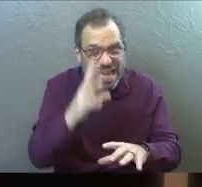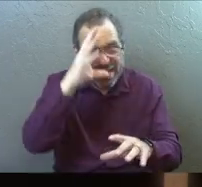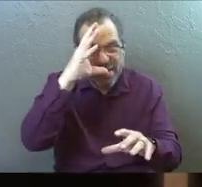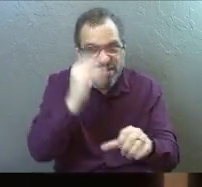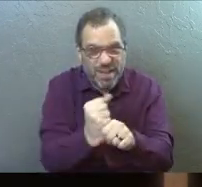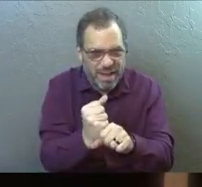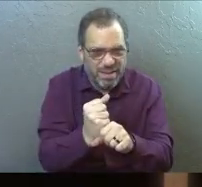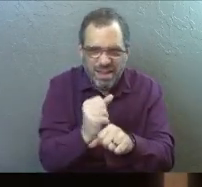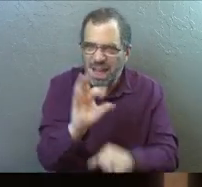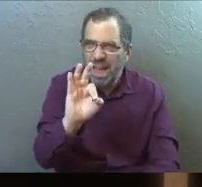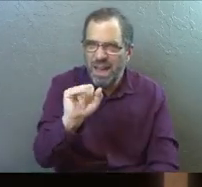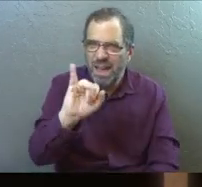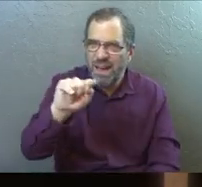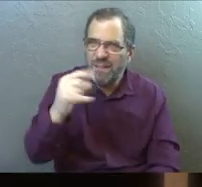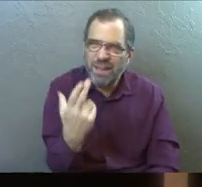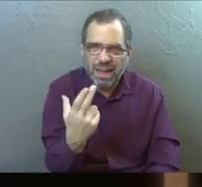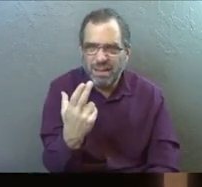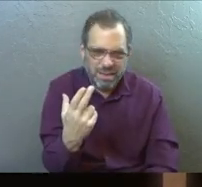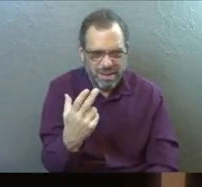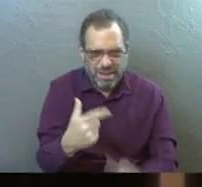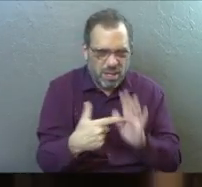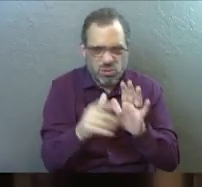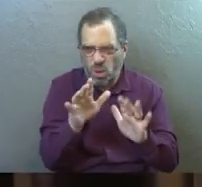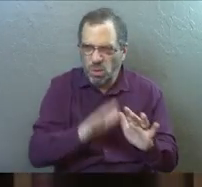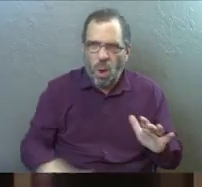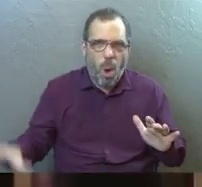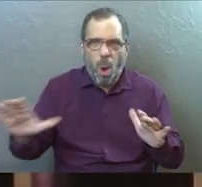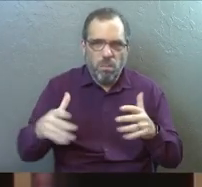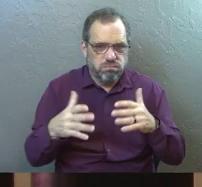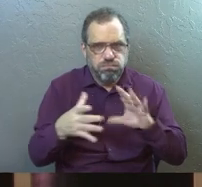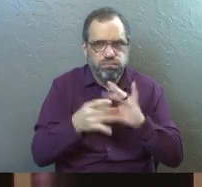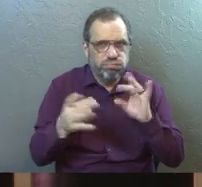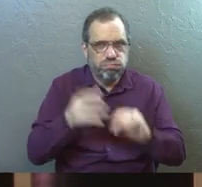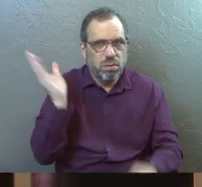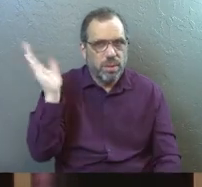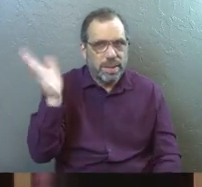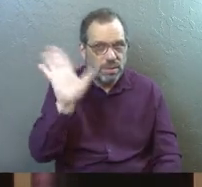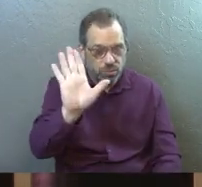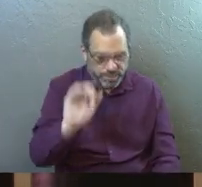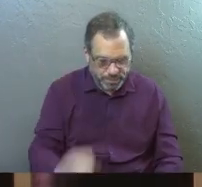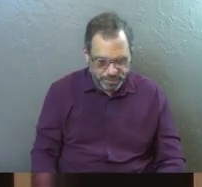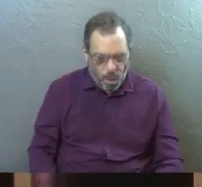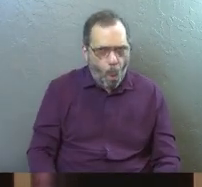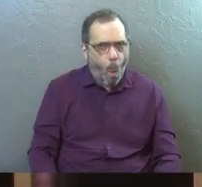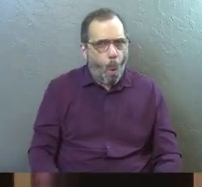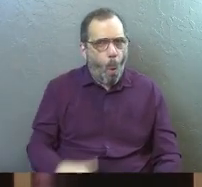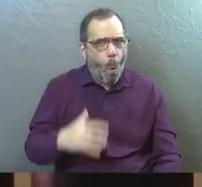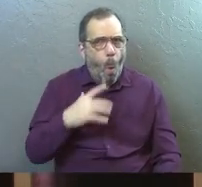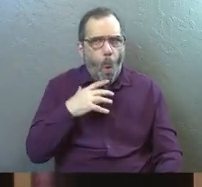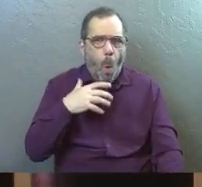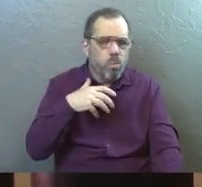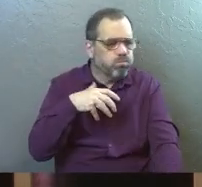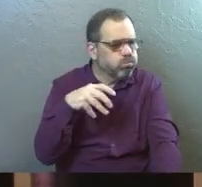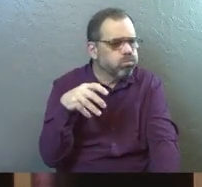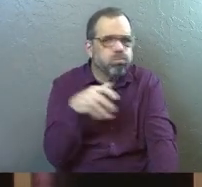this act of faith that's really gonna extend across into the rest of the message today. It's powerful.